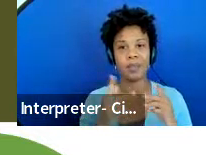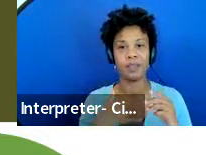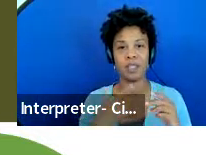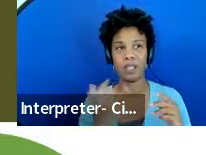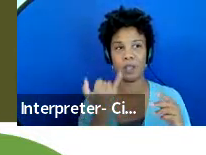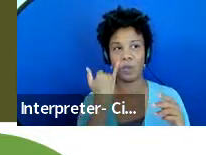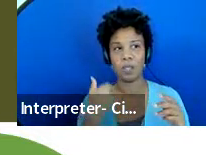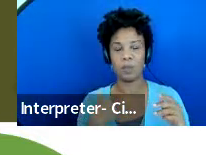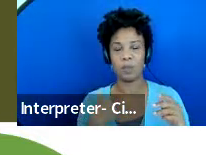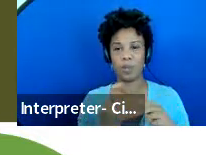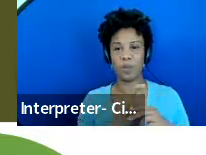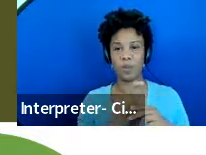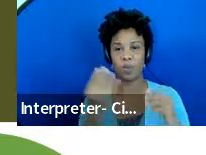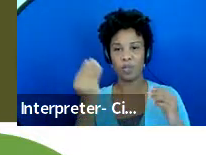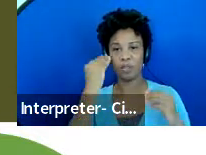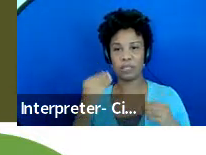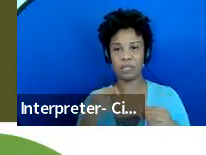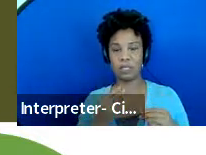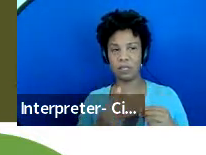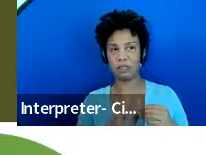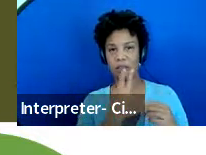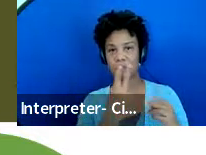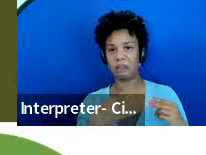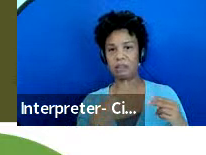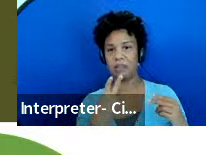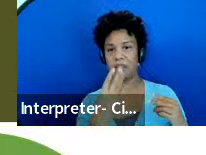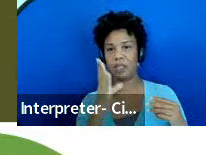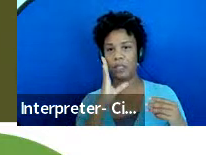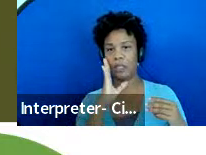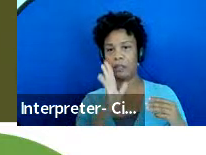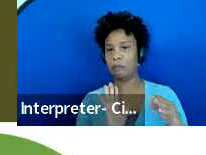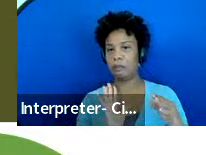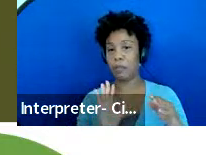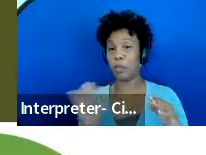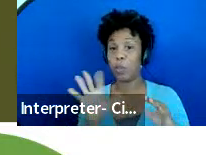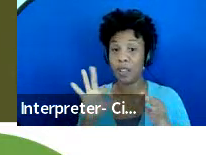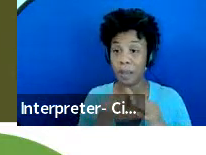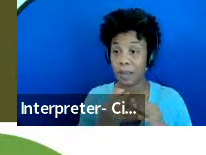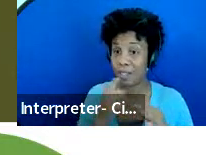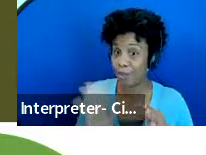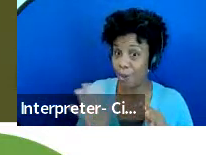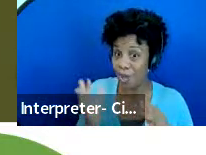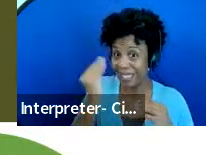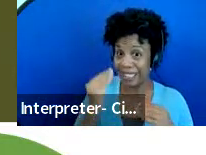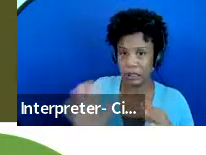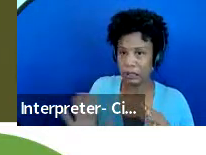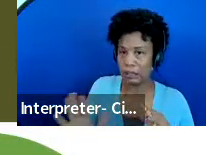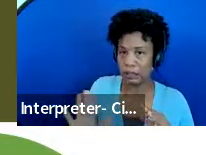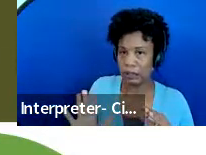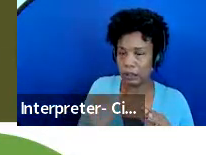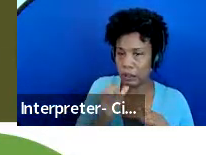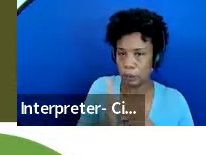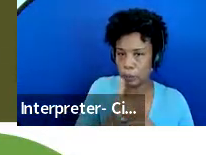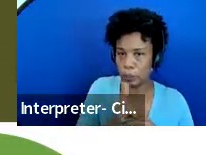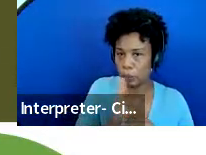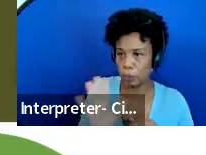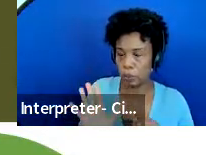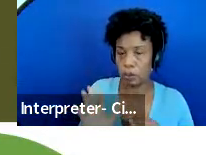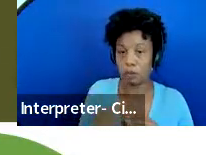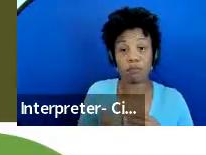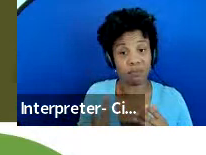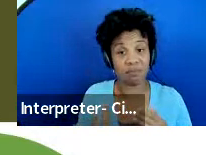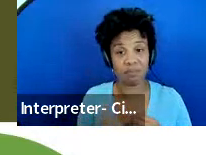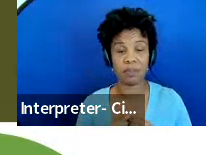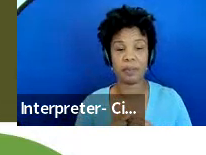them, and they were also encouraged by their relatives to not use them as well. So I mentioned the international frameworks earlier, right? And one of